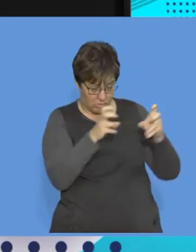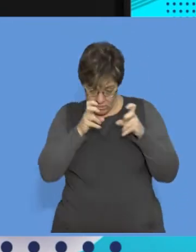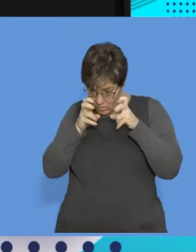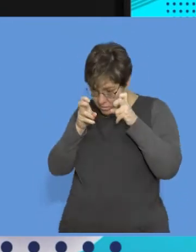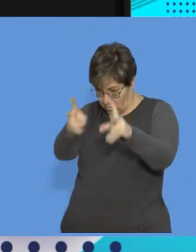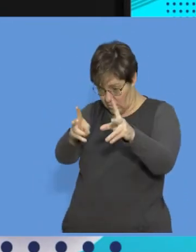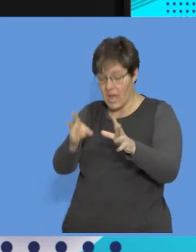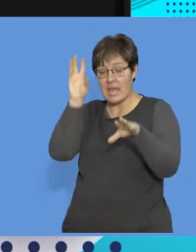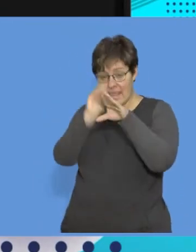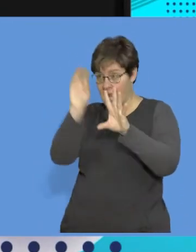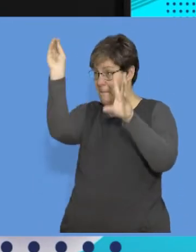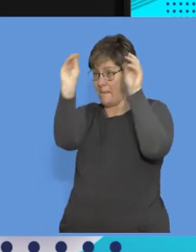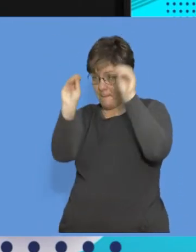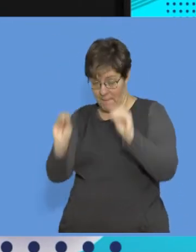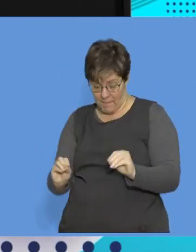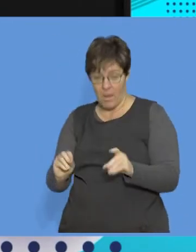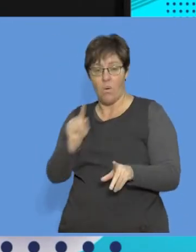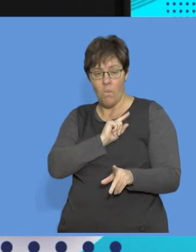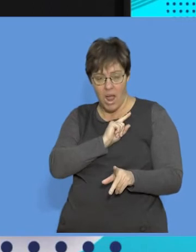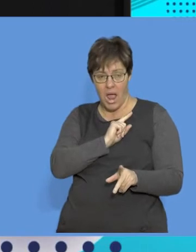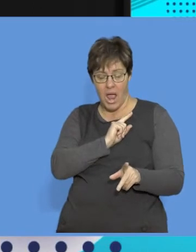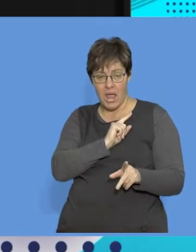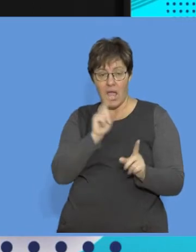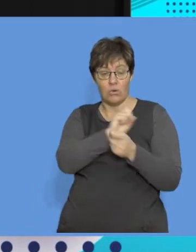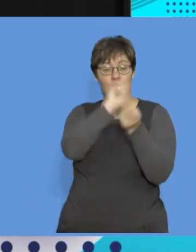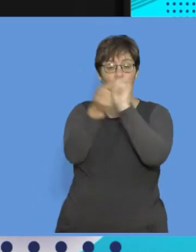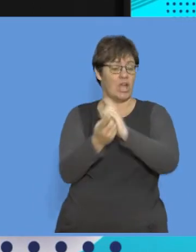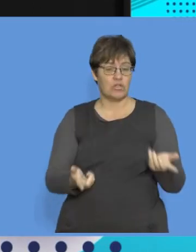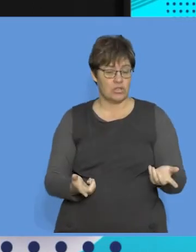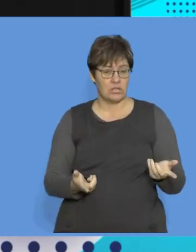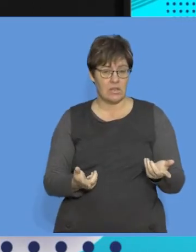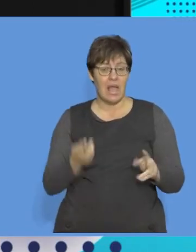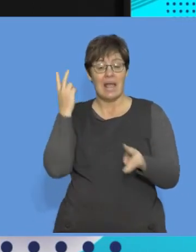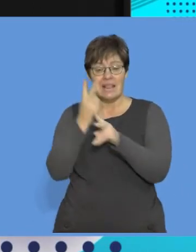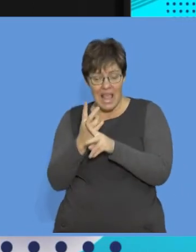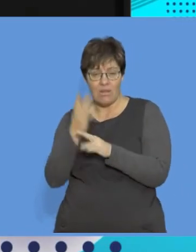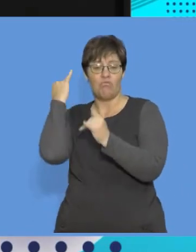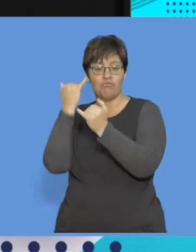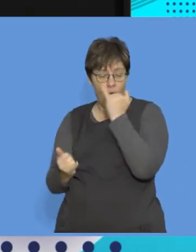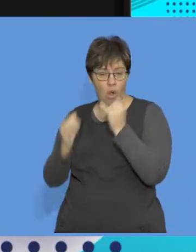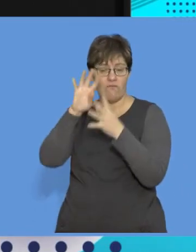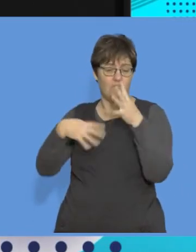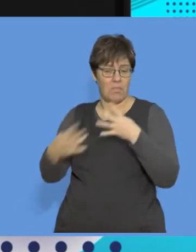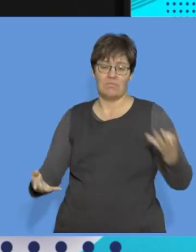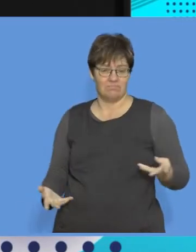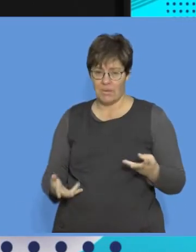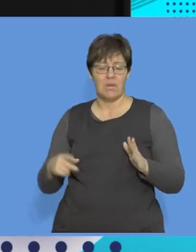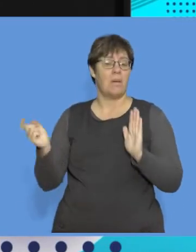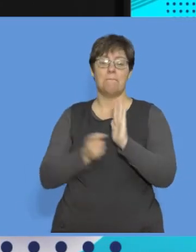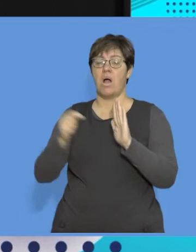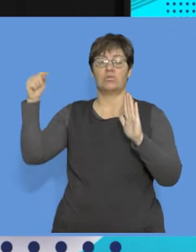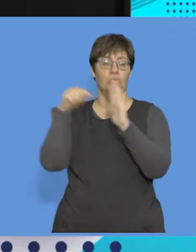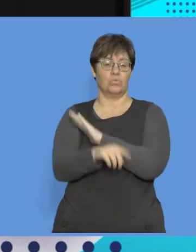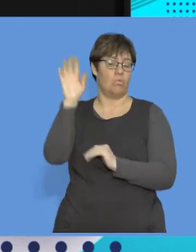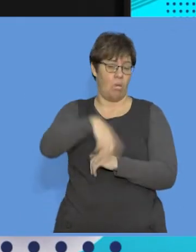There's a mark for the correct substitution. If you change the formula and substitute into the incorrect formula, you will lose all the marks. You'll